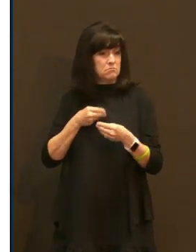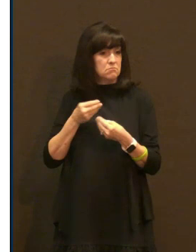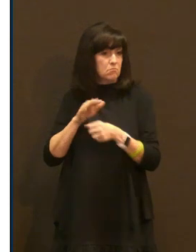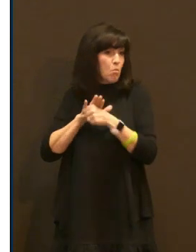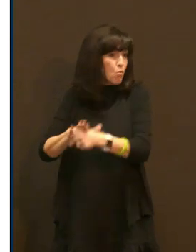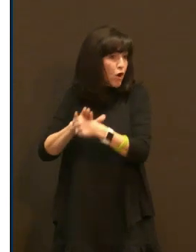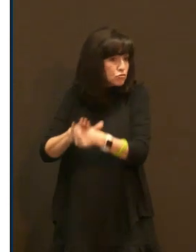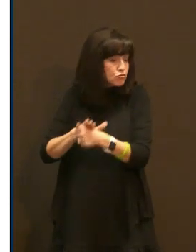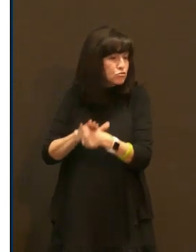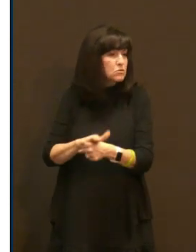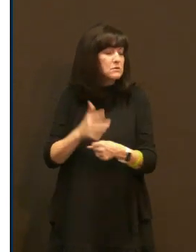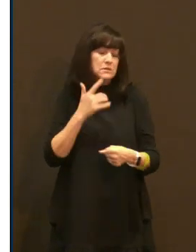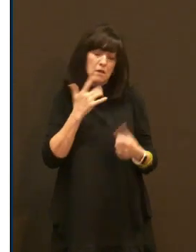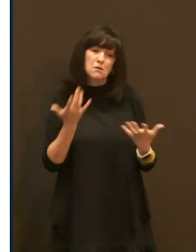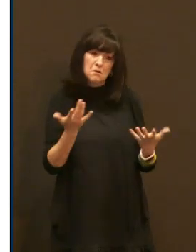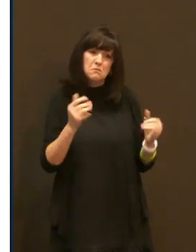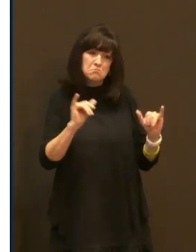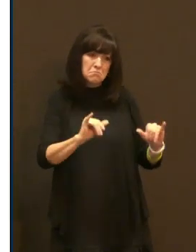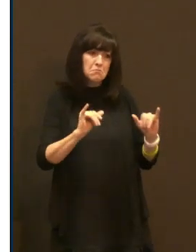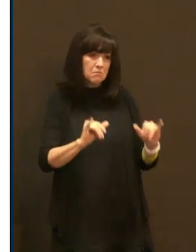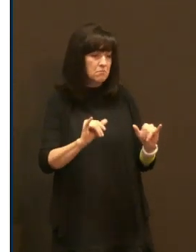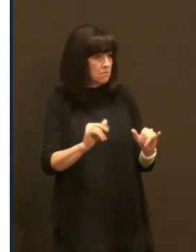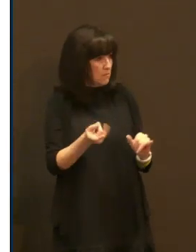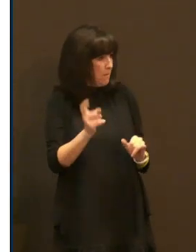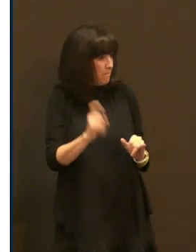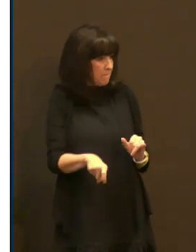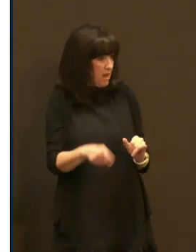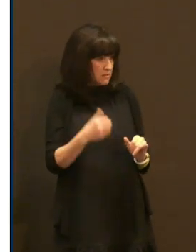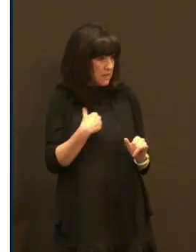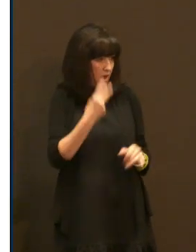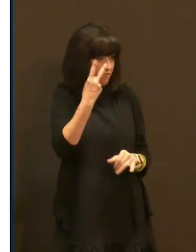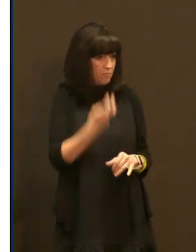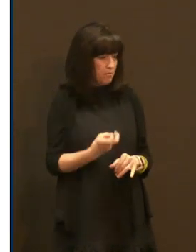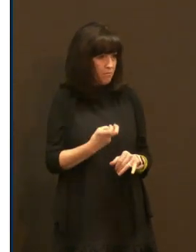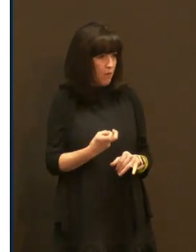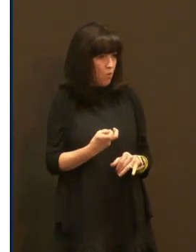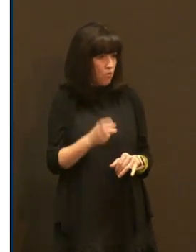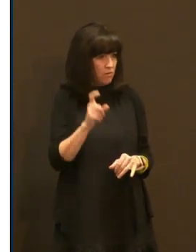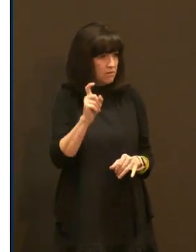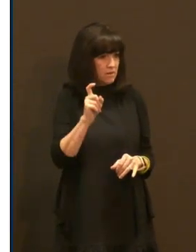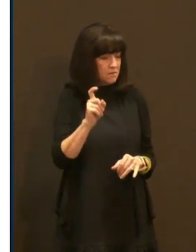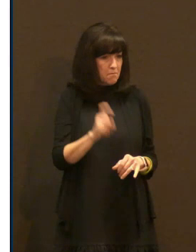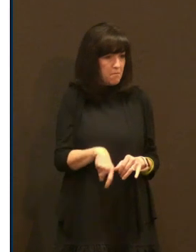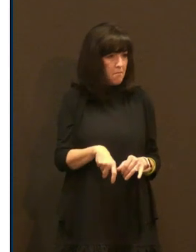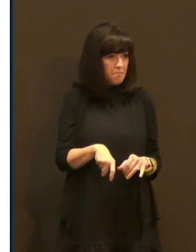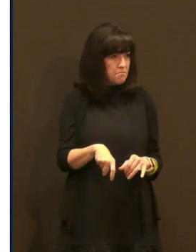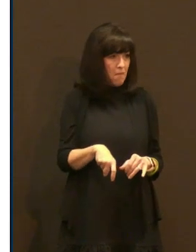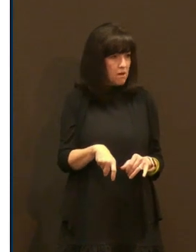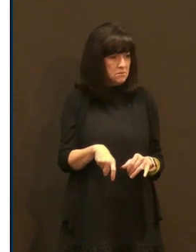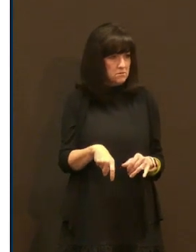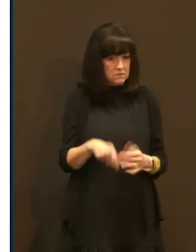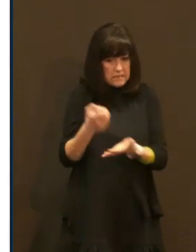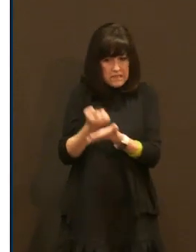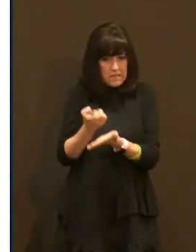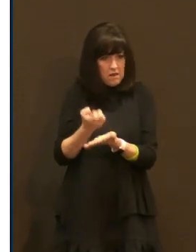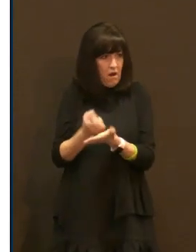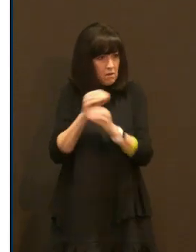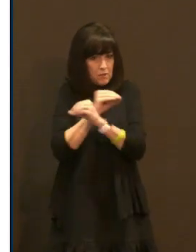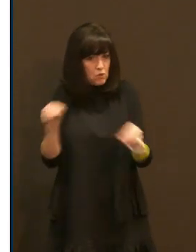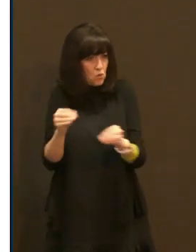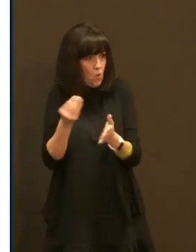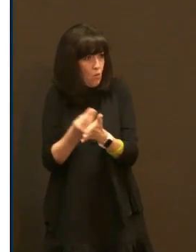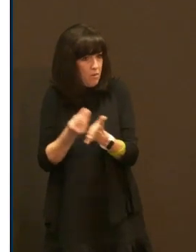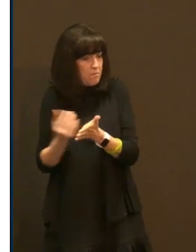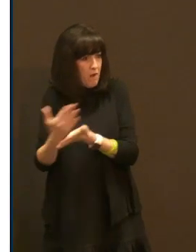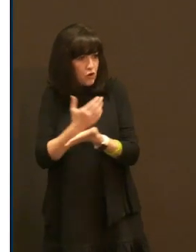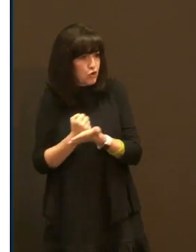it's not a question, as I've said, either or. You have to have both. You can't savage and ravage the economy and expect that you're going to be